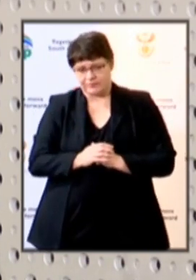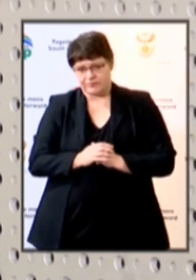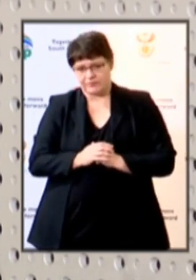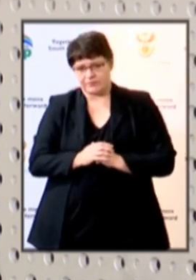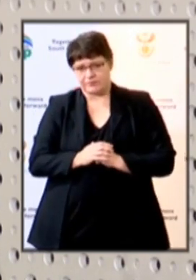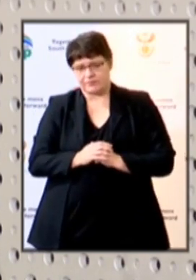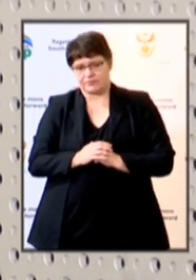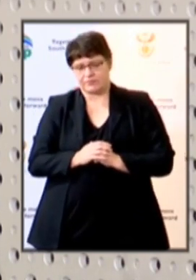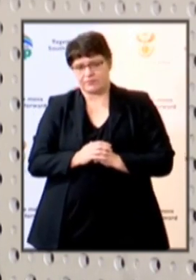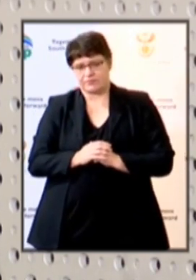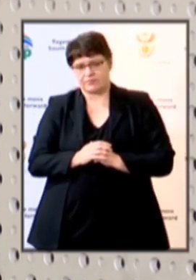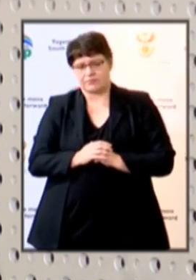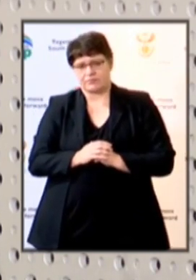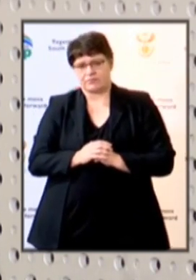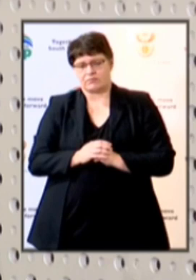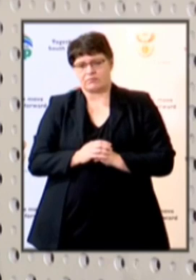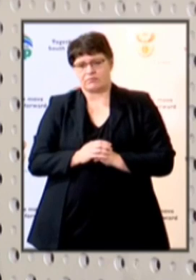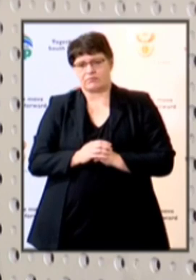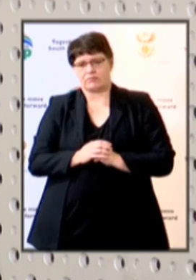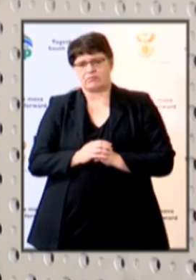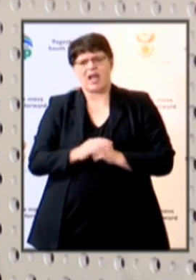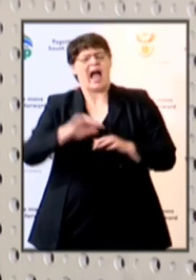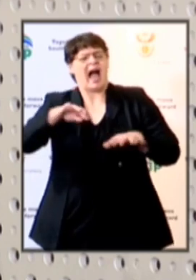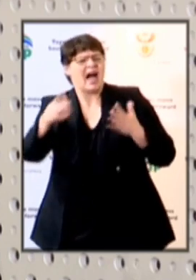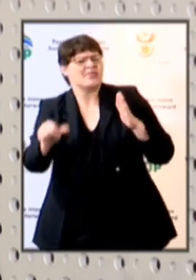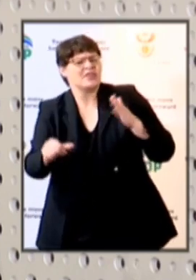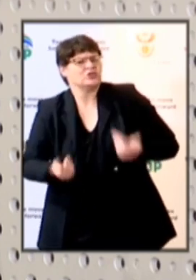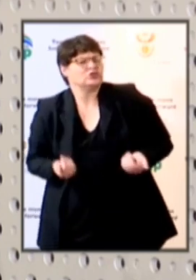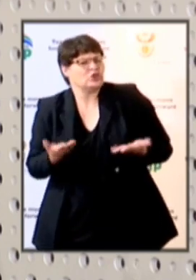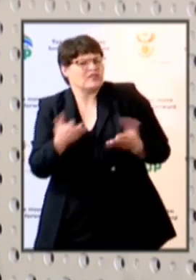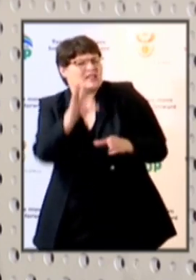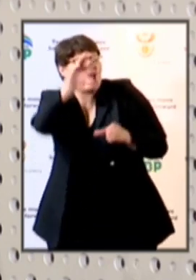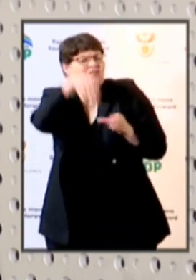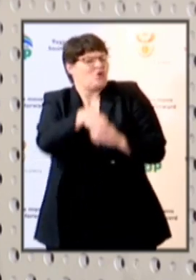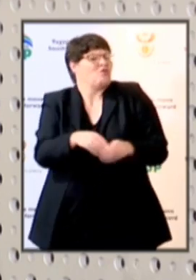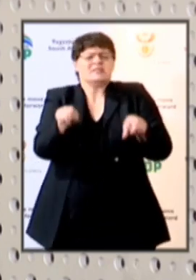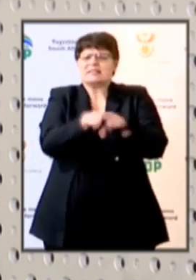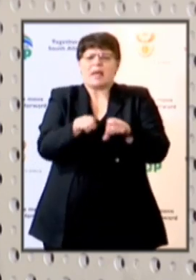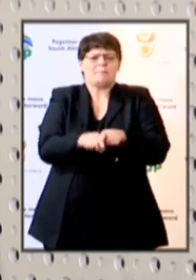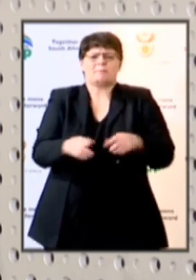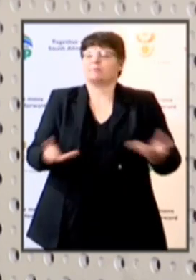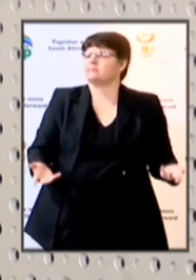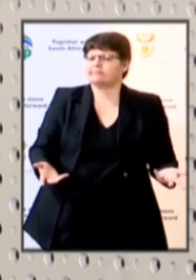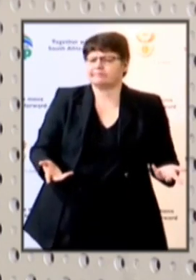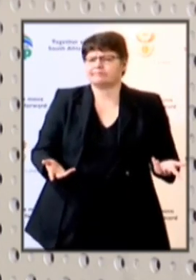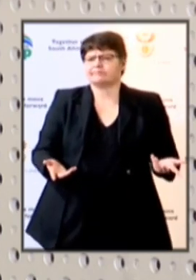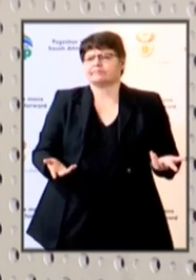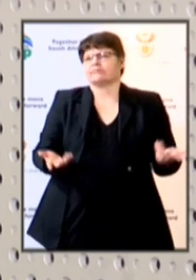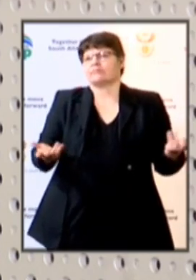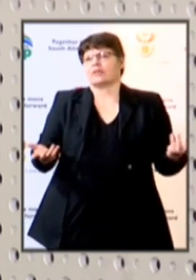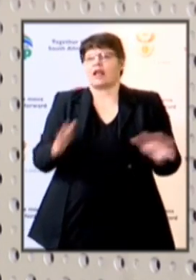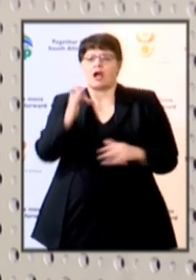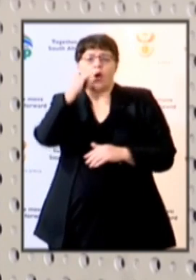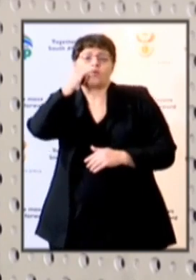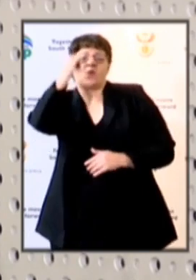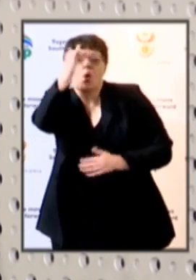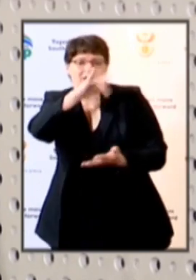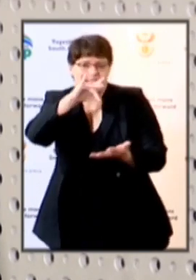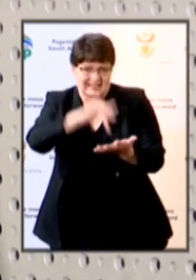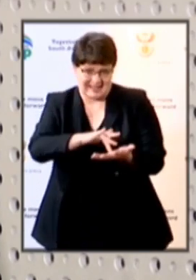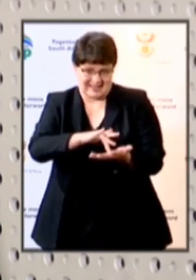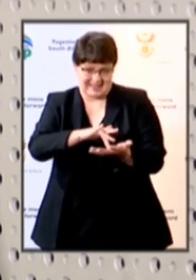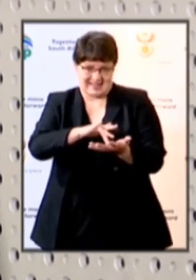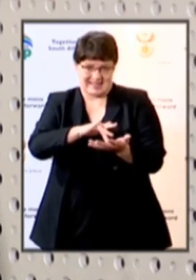includes other key services. And I can draw attention to call centers will now